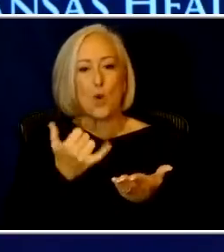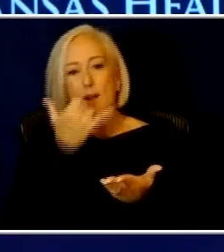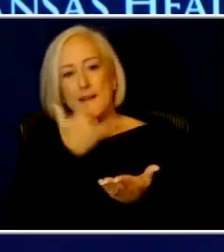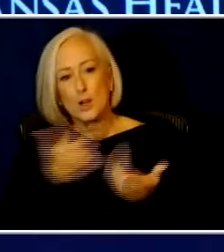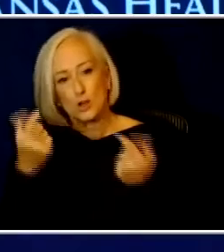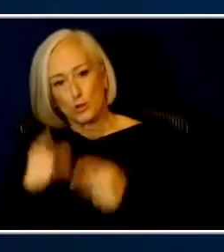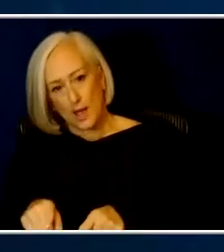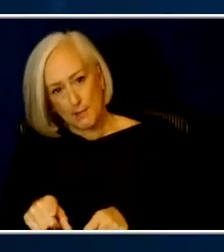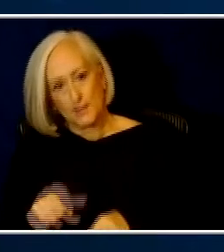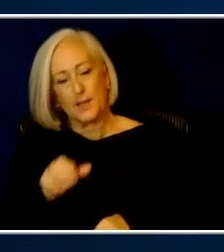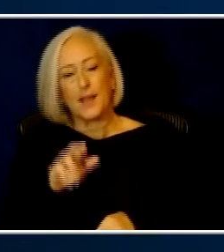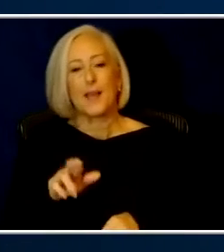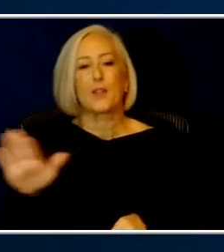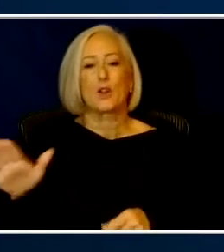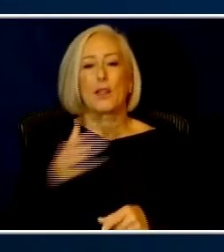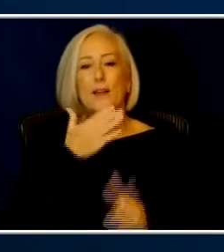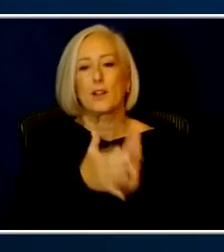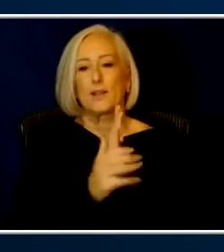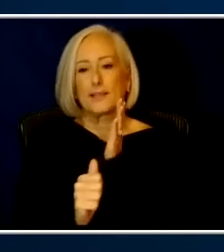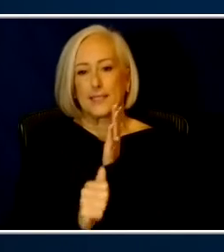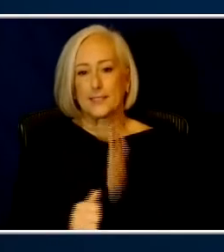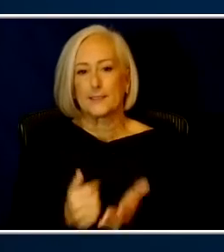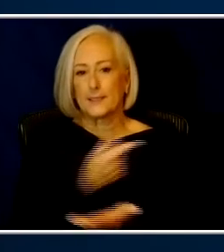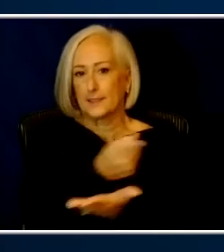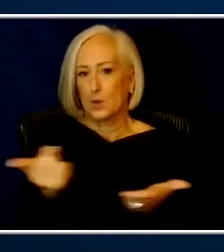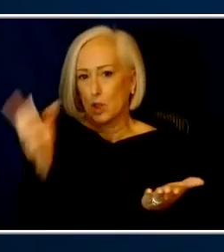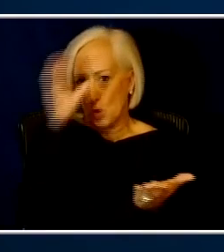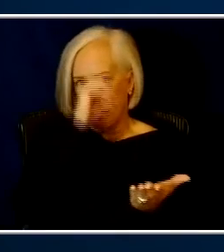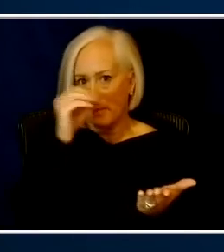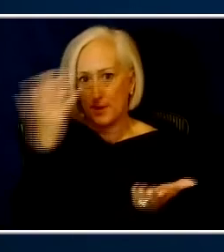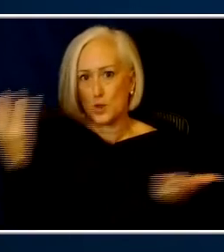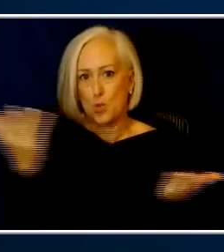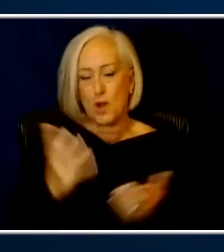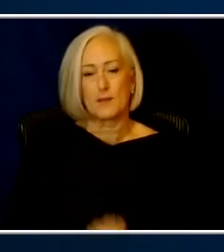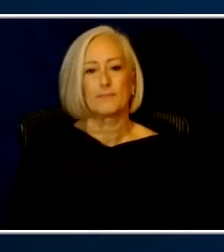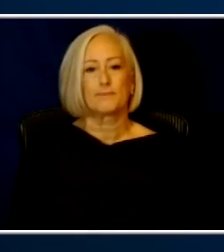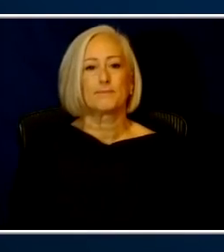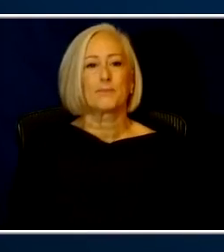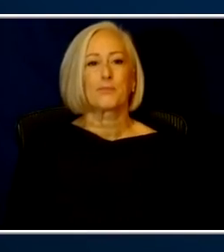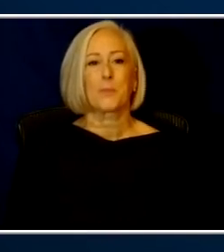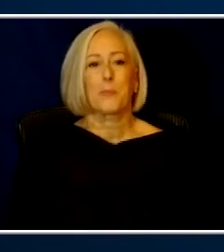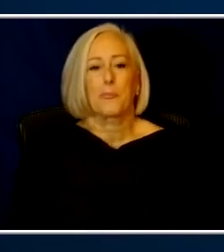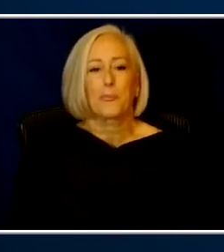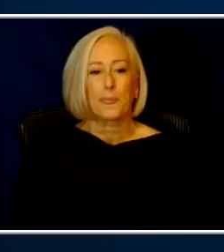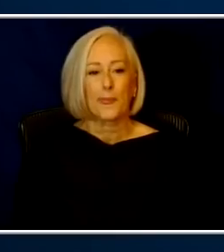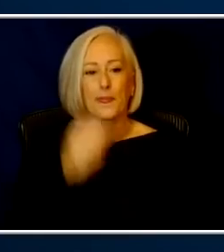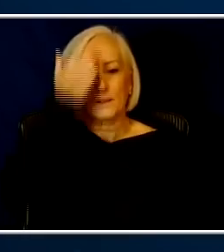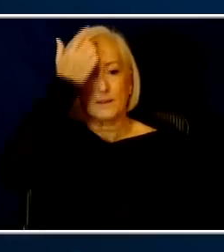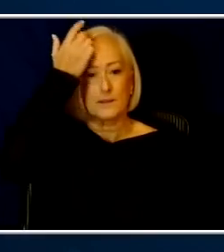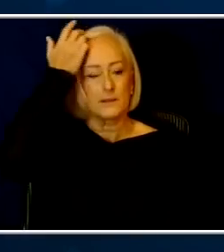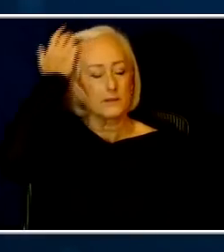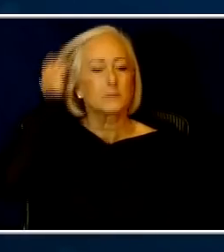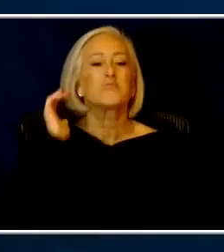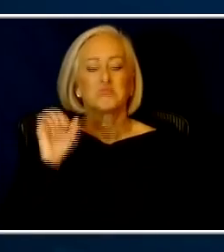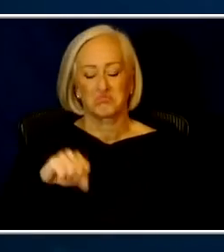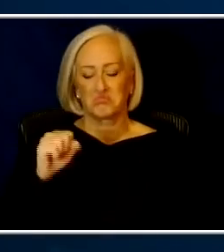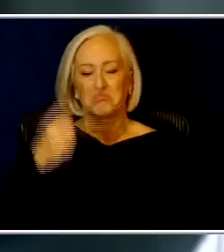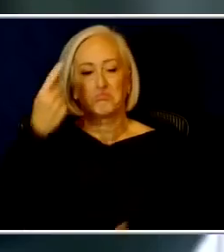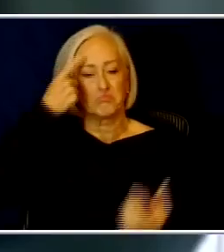Let me see if others share in that opinion. I don't know. Dr. Stewart, what do you think? Yeah, I agree with that.